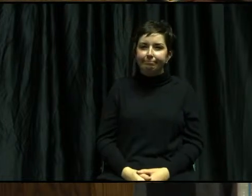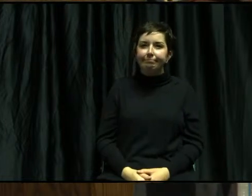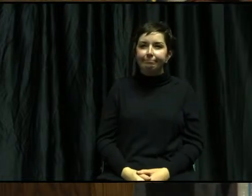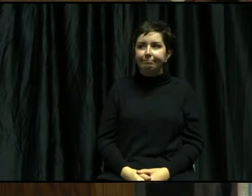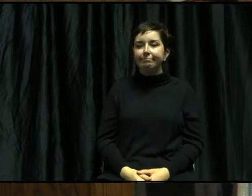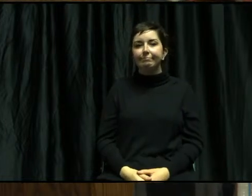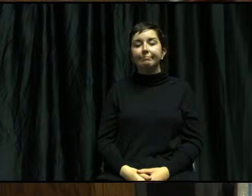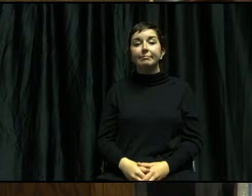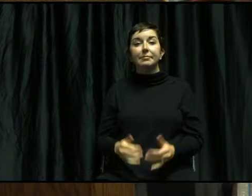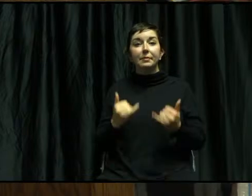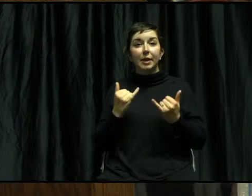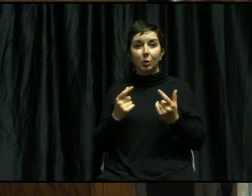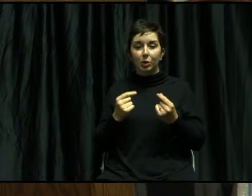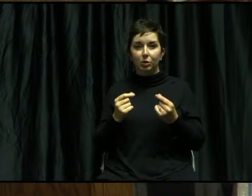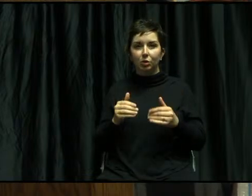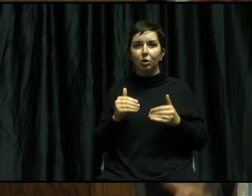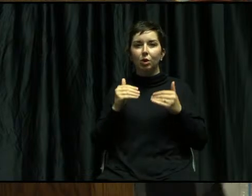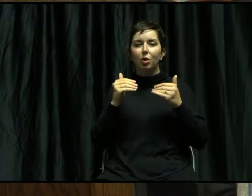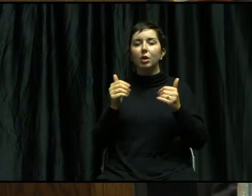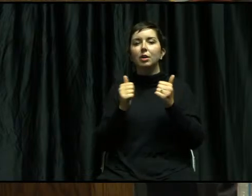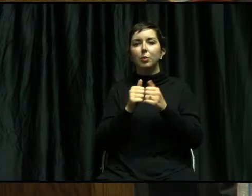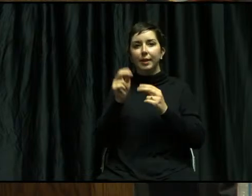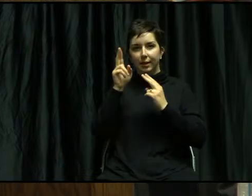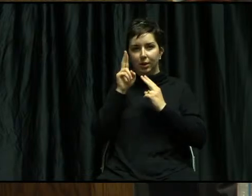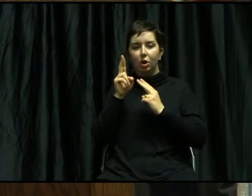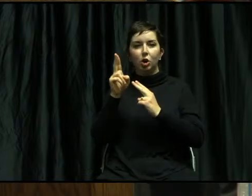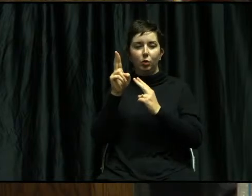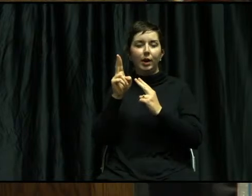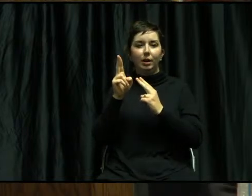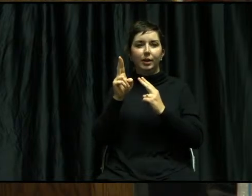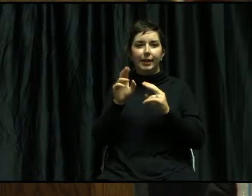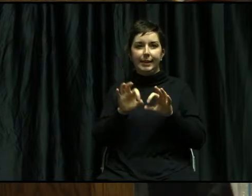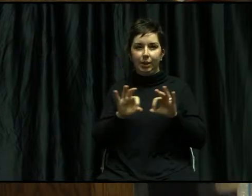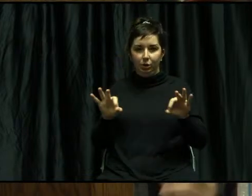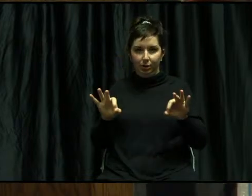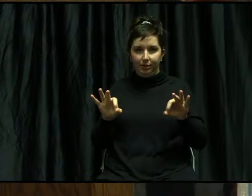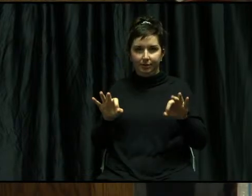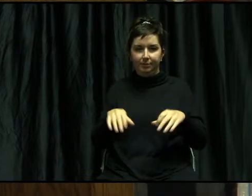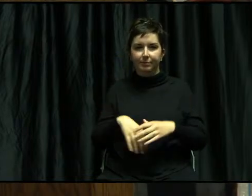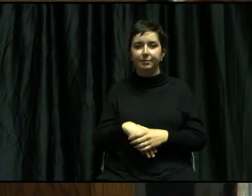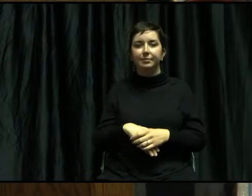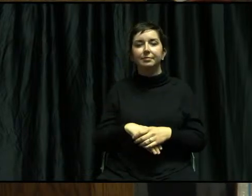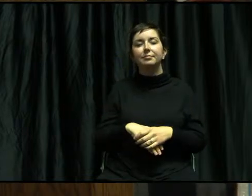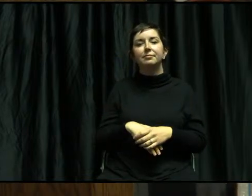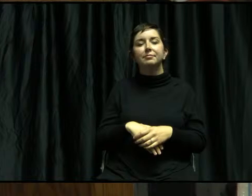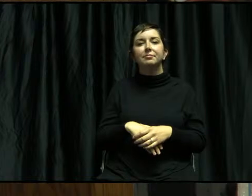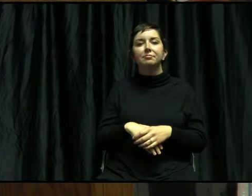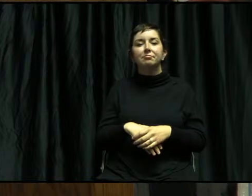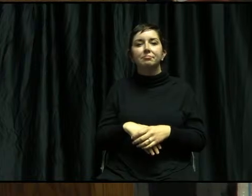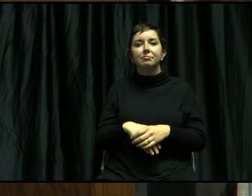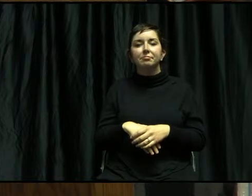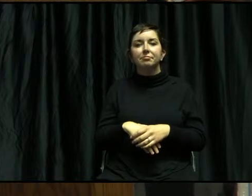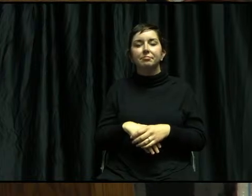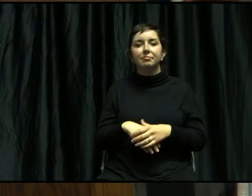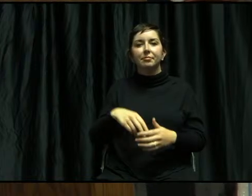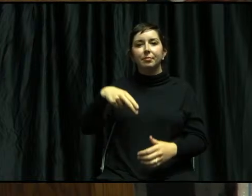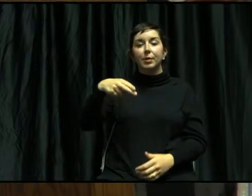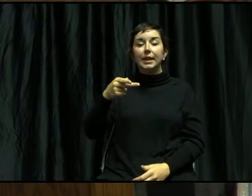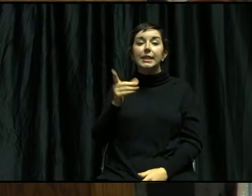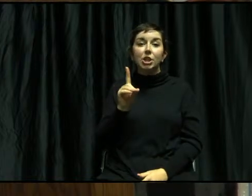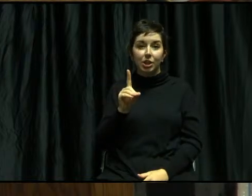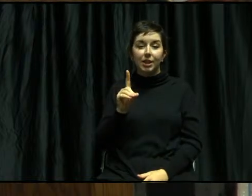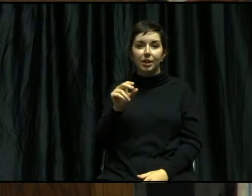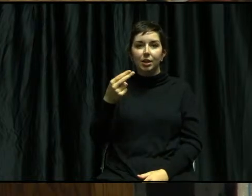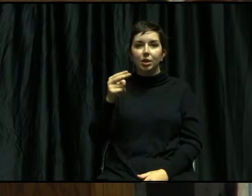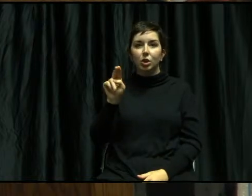We will now proceed with the awarding of the honorary degree of Doctor of Humanities. This is the highest honor Weber